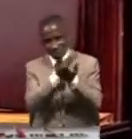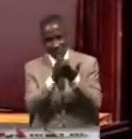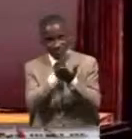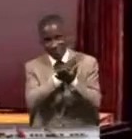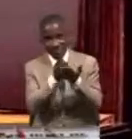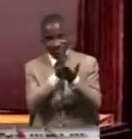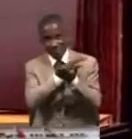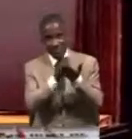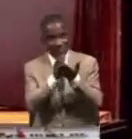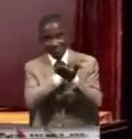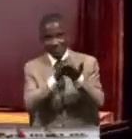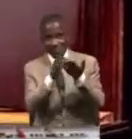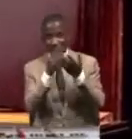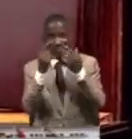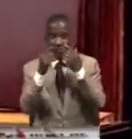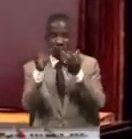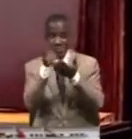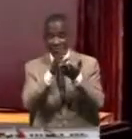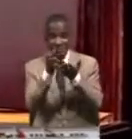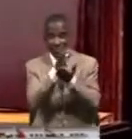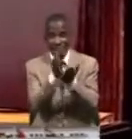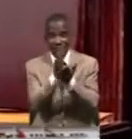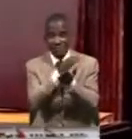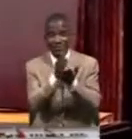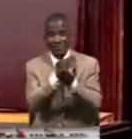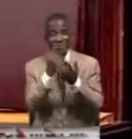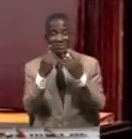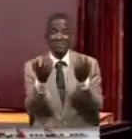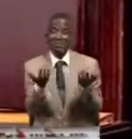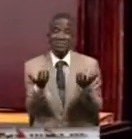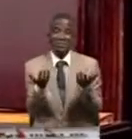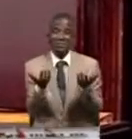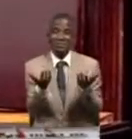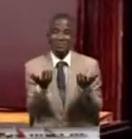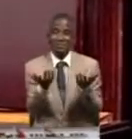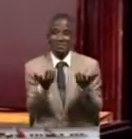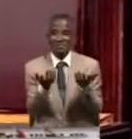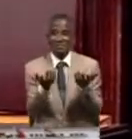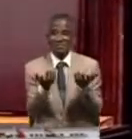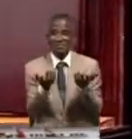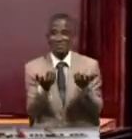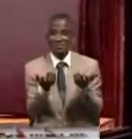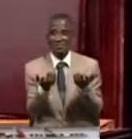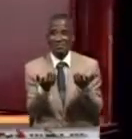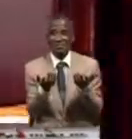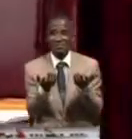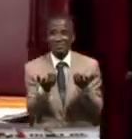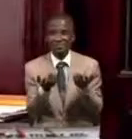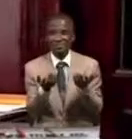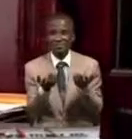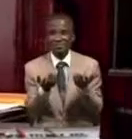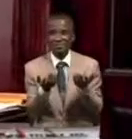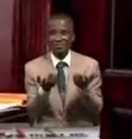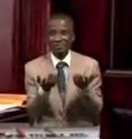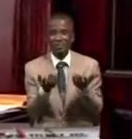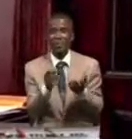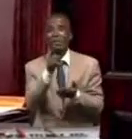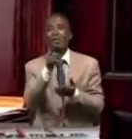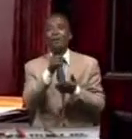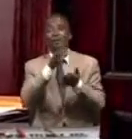whether it fits with anything that we have. my Lord, that's the first